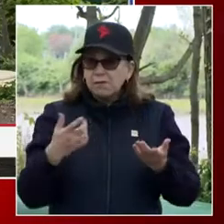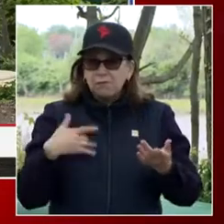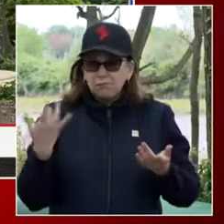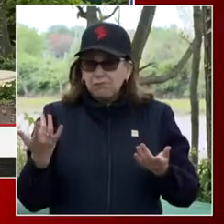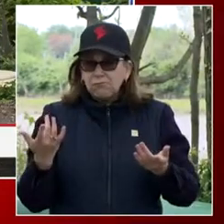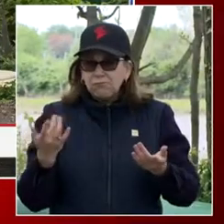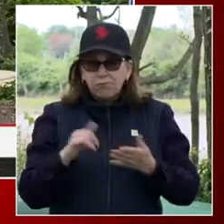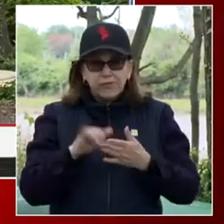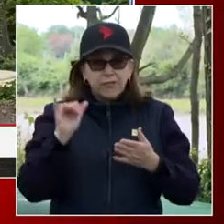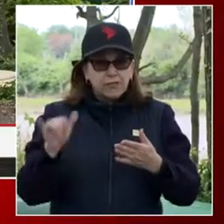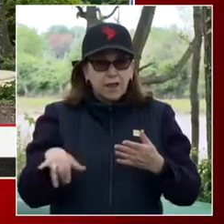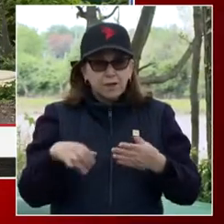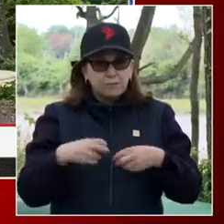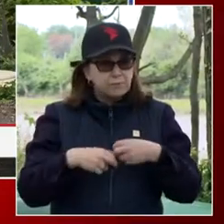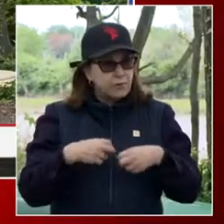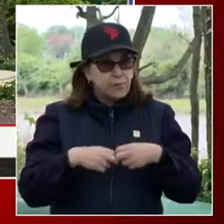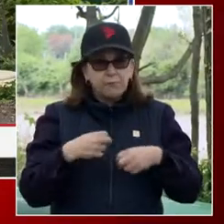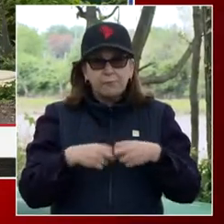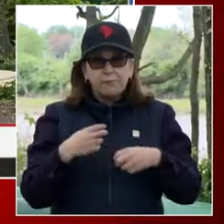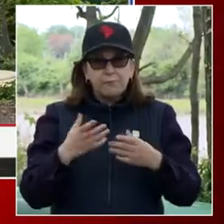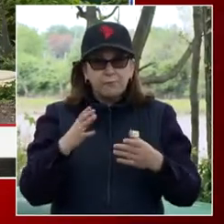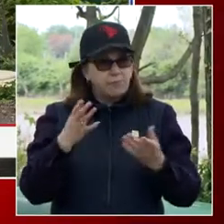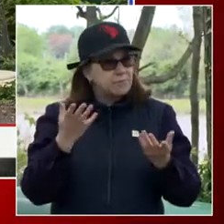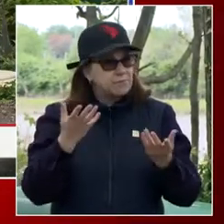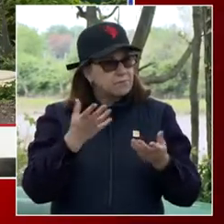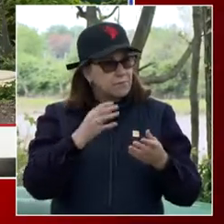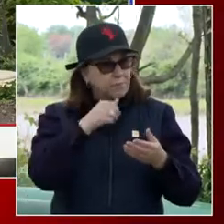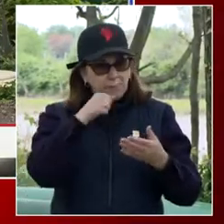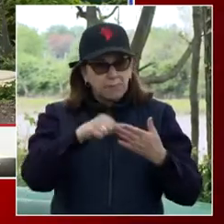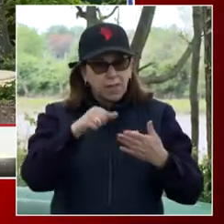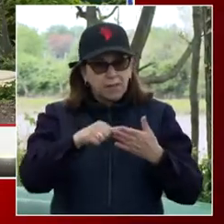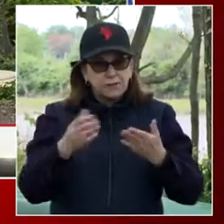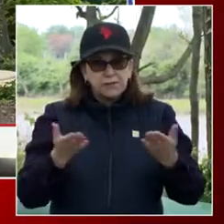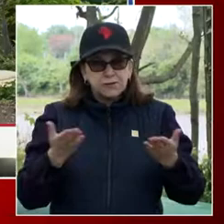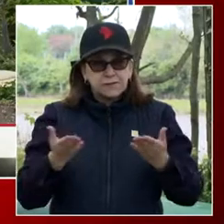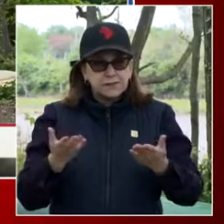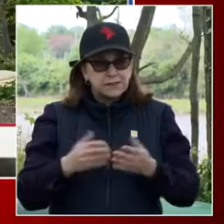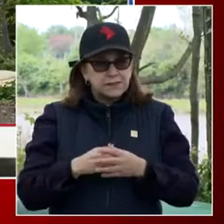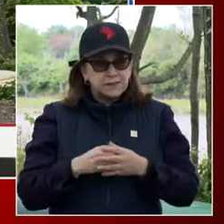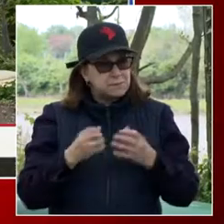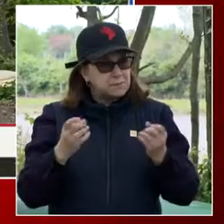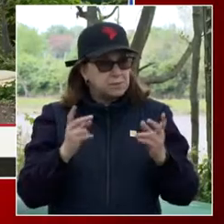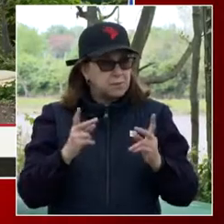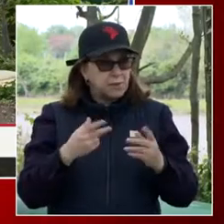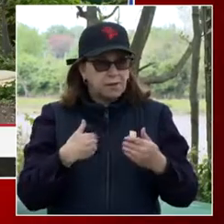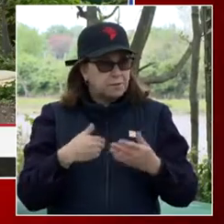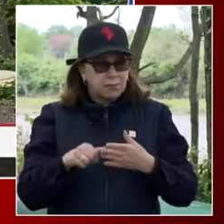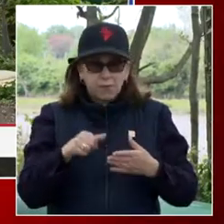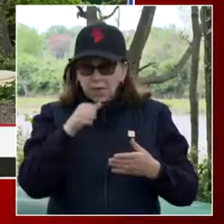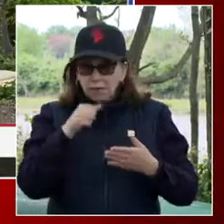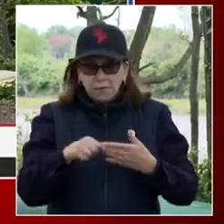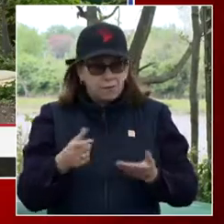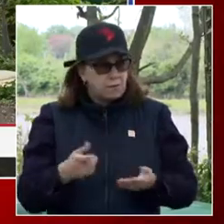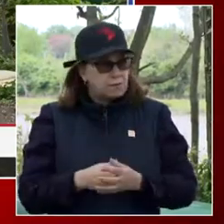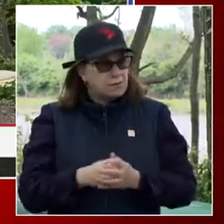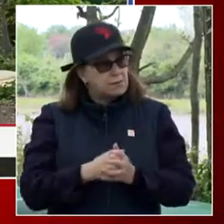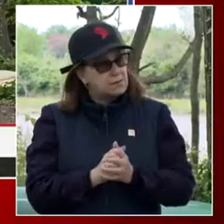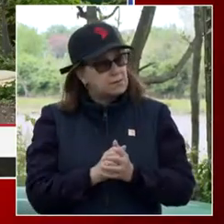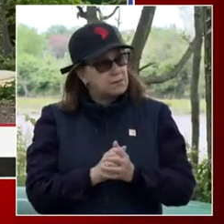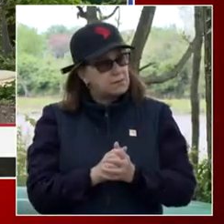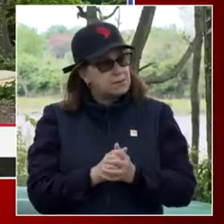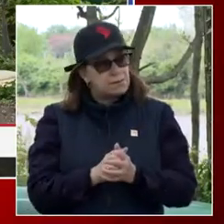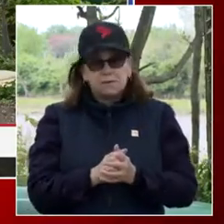of getting mail delivery in this city? In a number of neighborhoods, people haven't seen mail for 2 or 3 weeks.